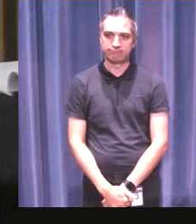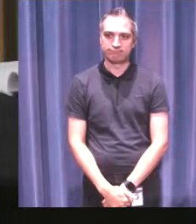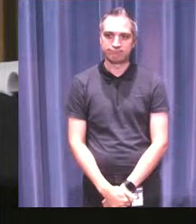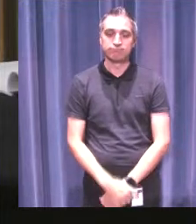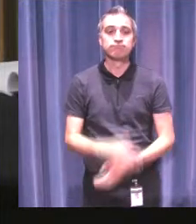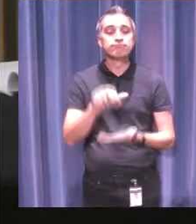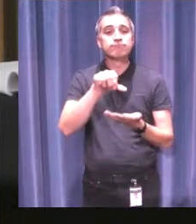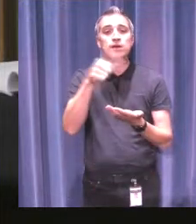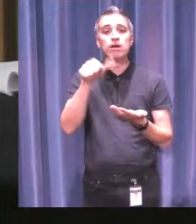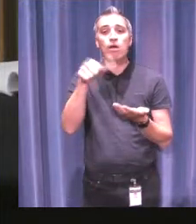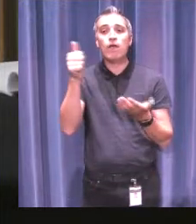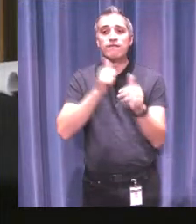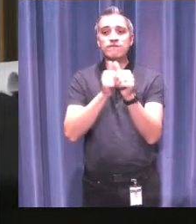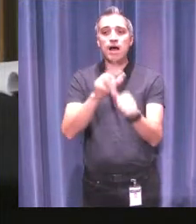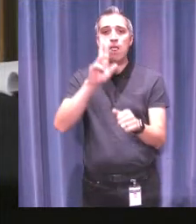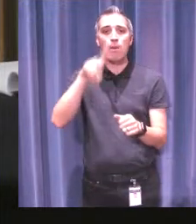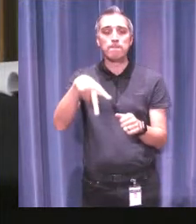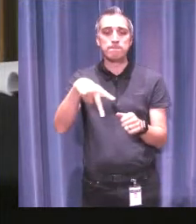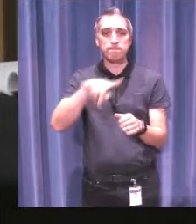Seeing none.